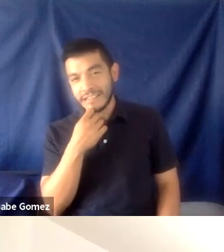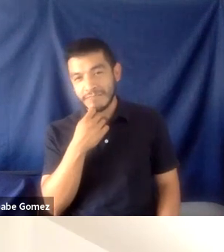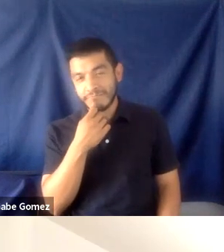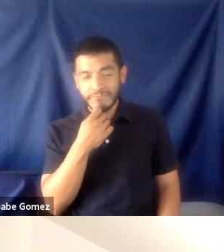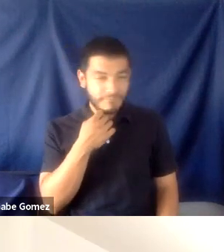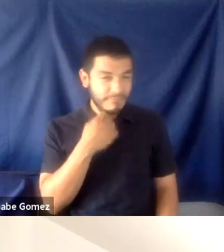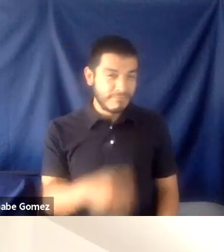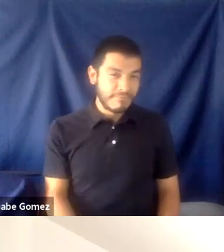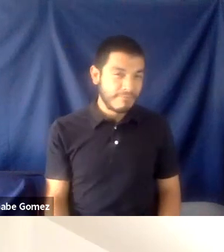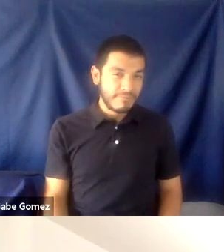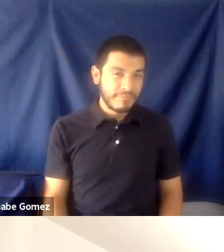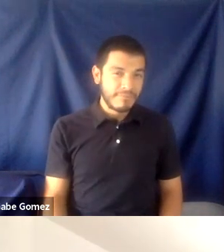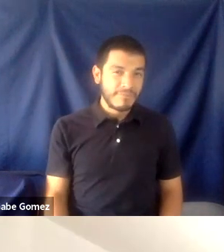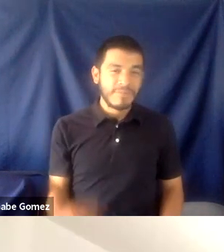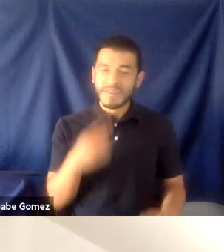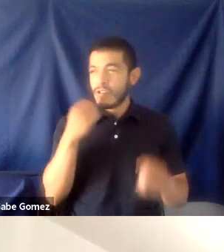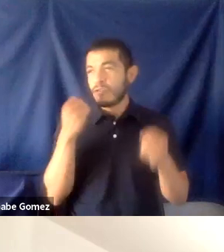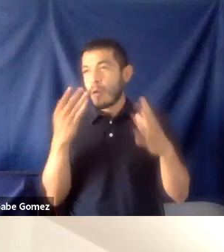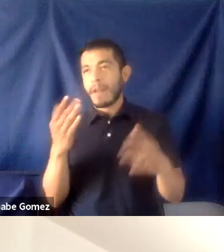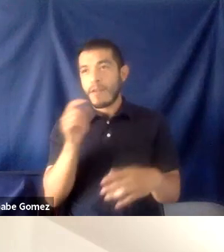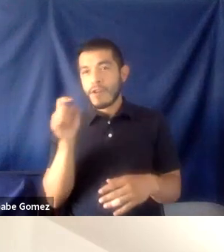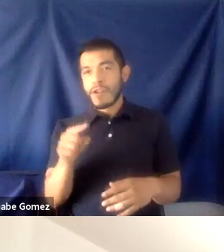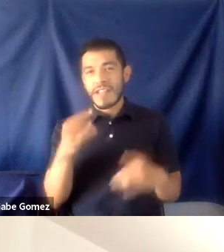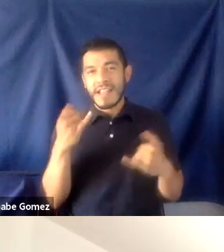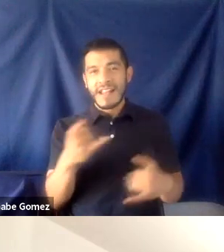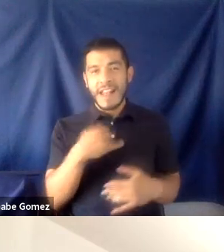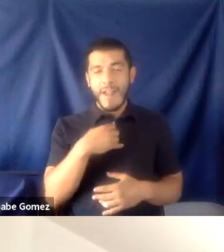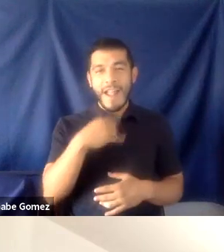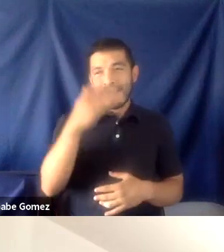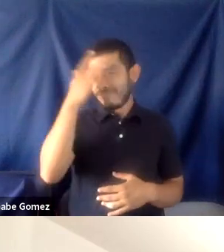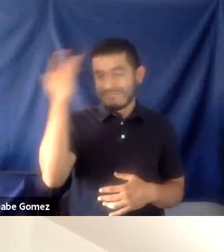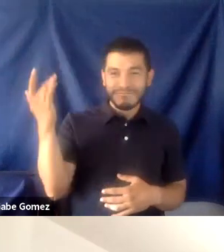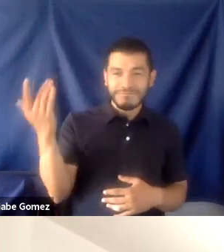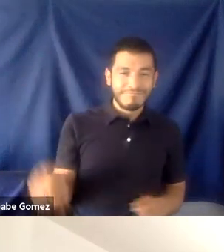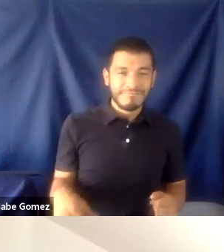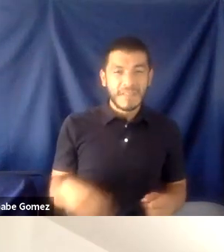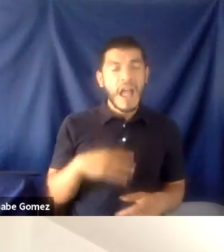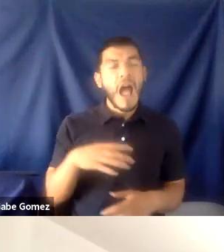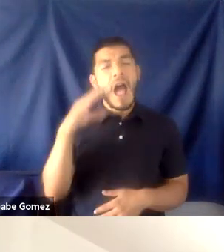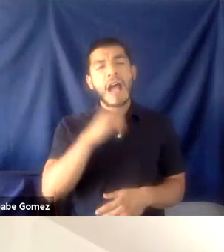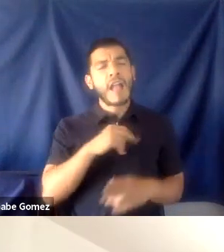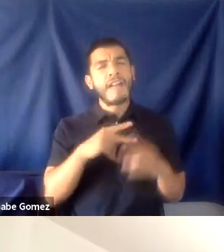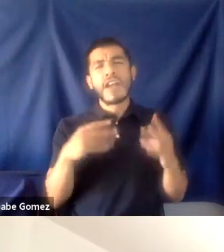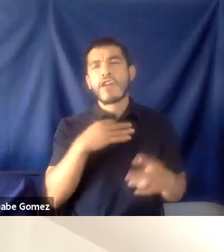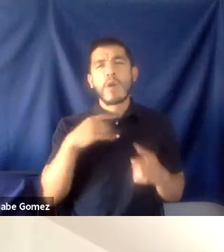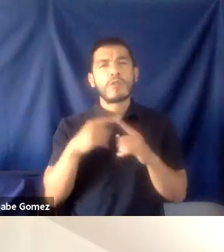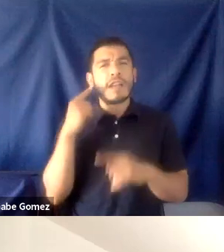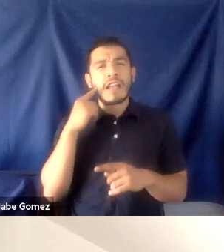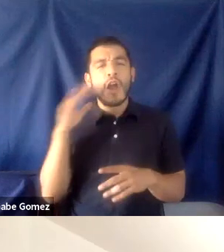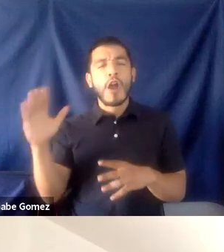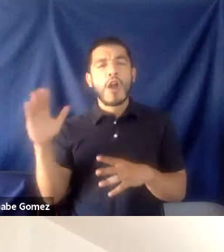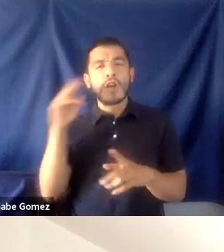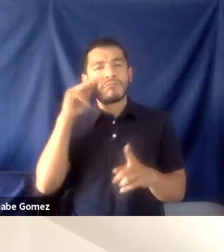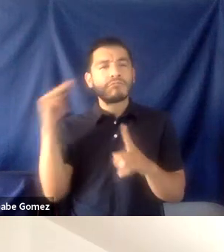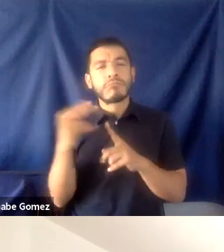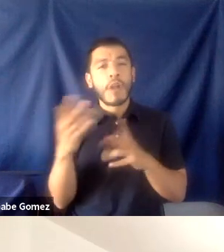God, there's so many questions, and suddenly I'm drawing a blank. I guess I'd be really curious to hear her take on